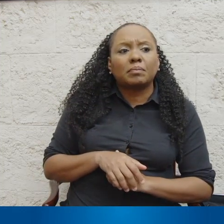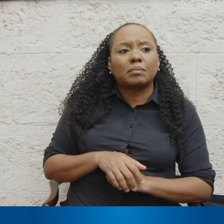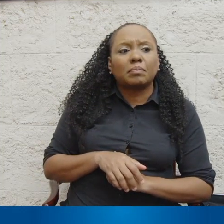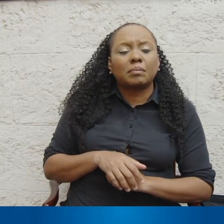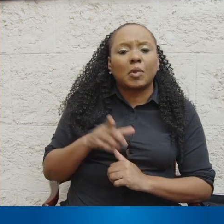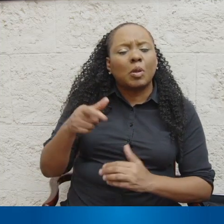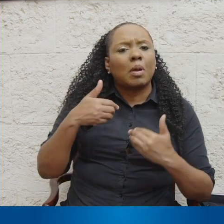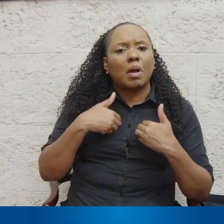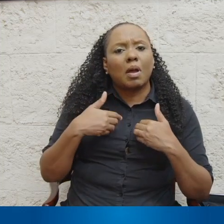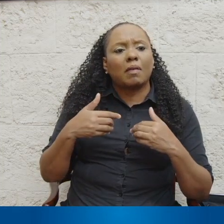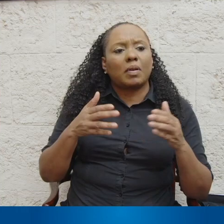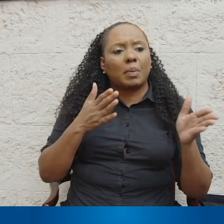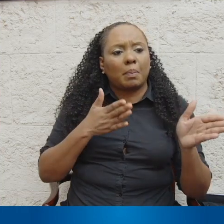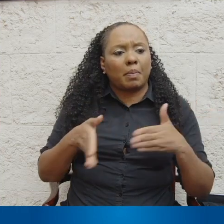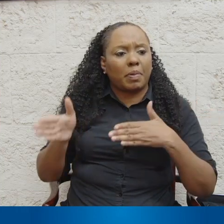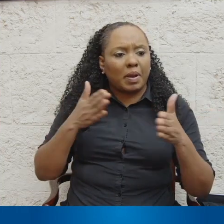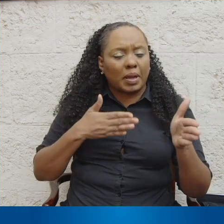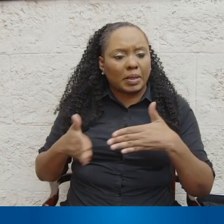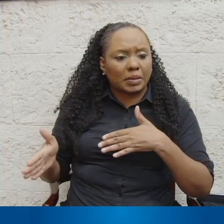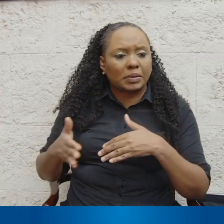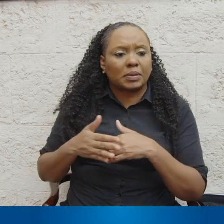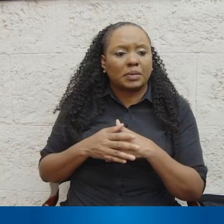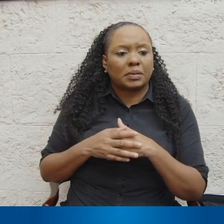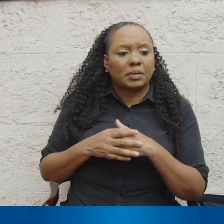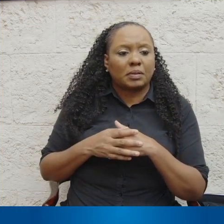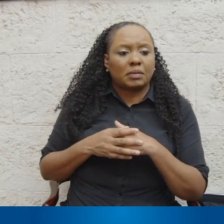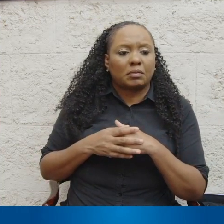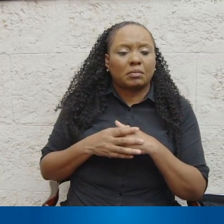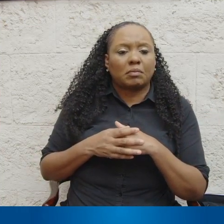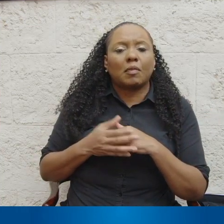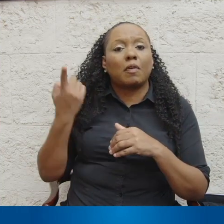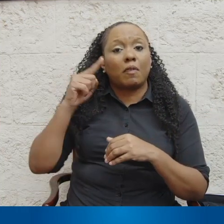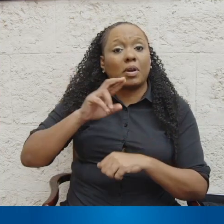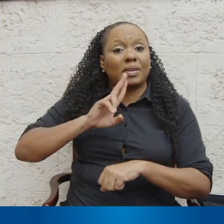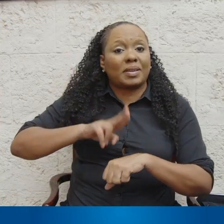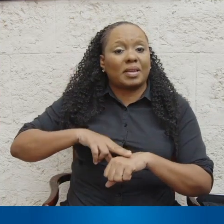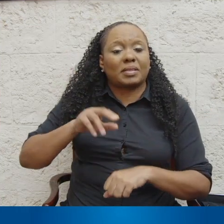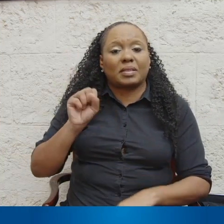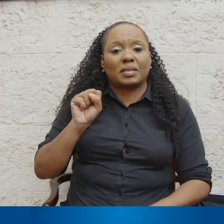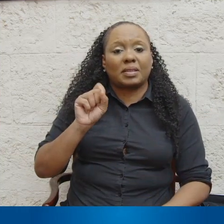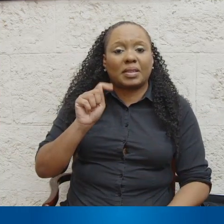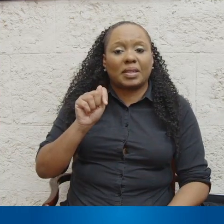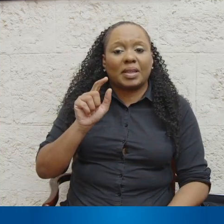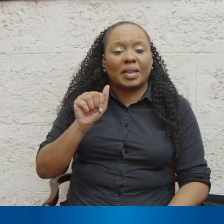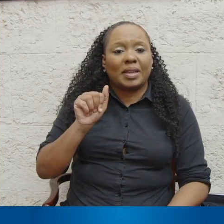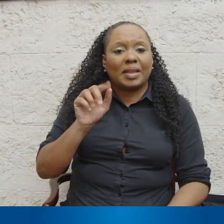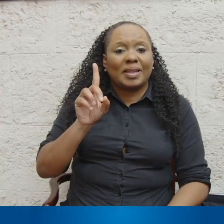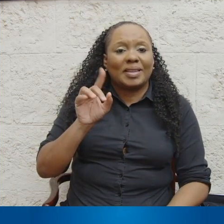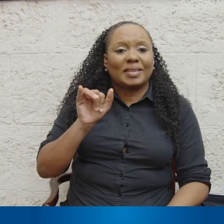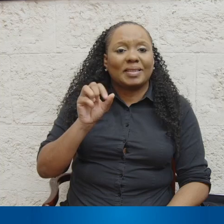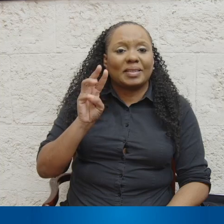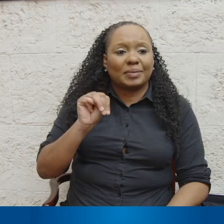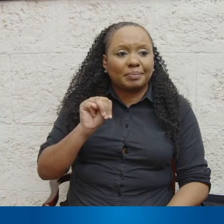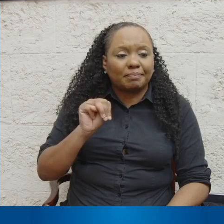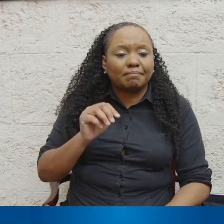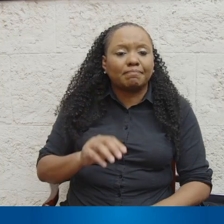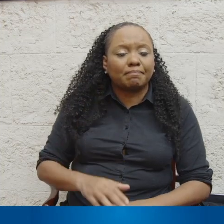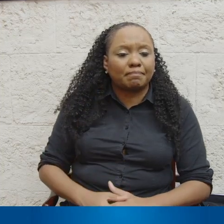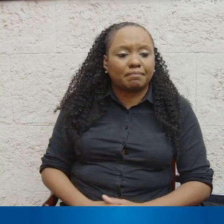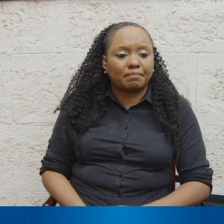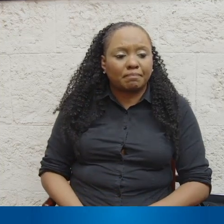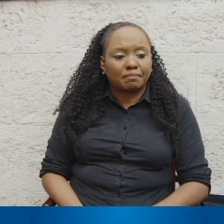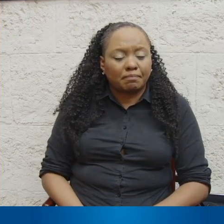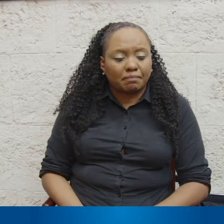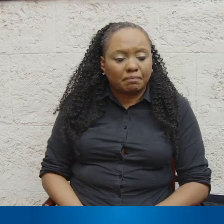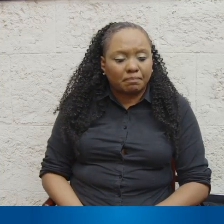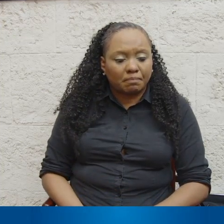outlined, the 15 national stadia, etc., just to ensure that the public doesn't get the view that this is pie in the